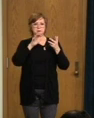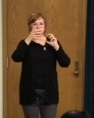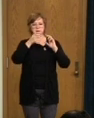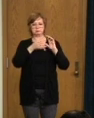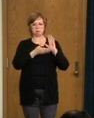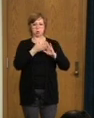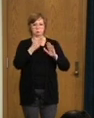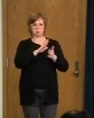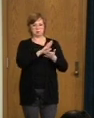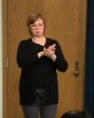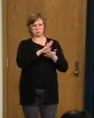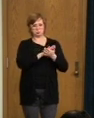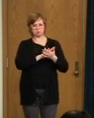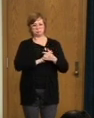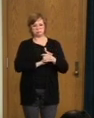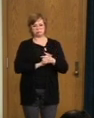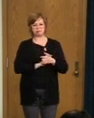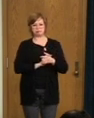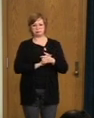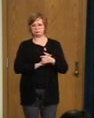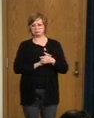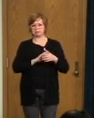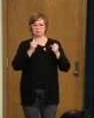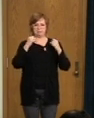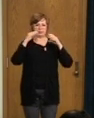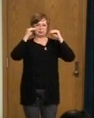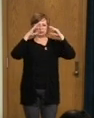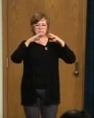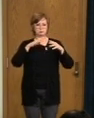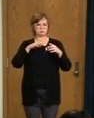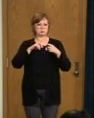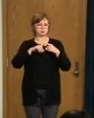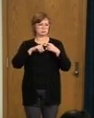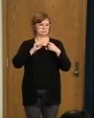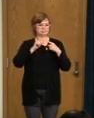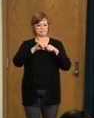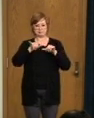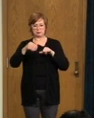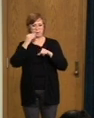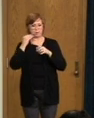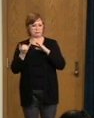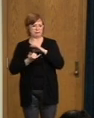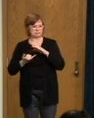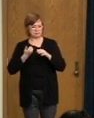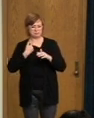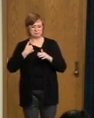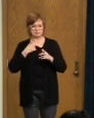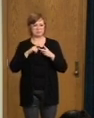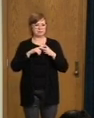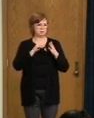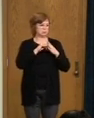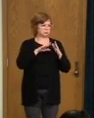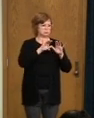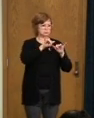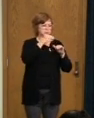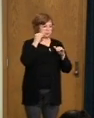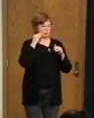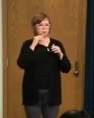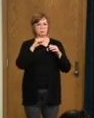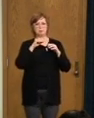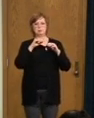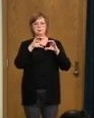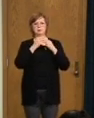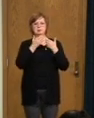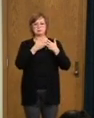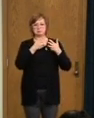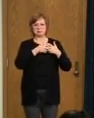school operations sometimes. Sometimes many teachers are home either ill or isolating, same with students and their class fellows. And